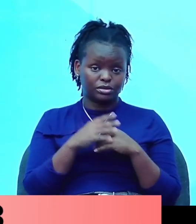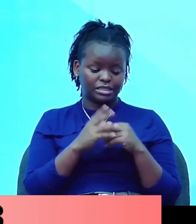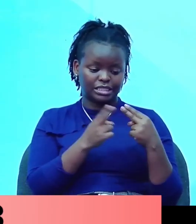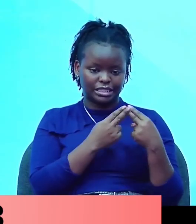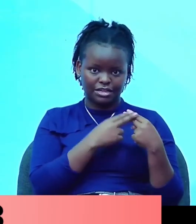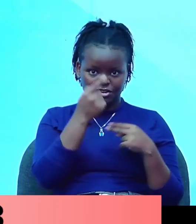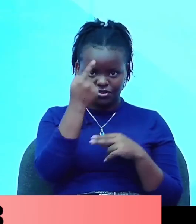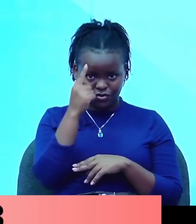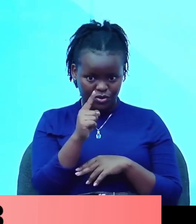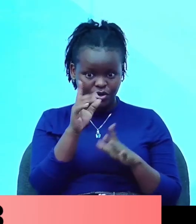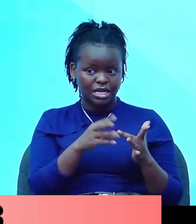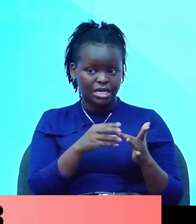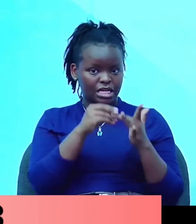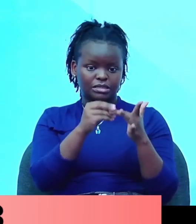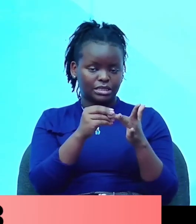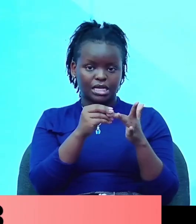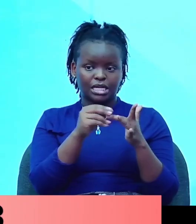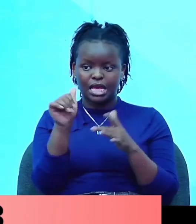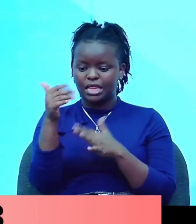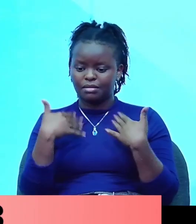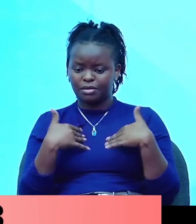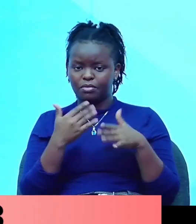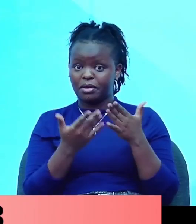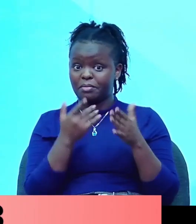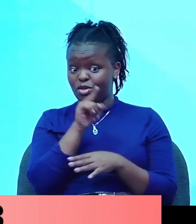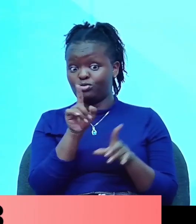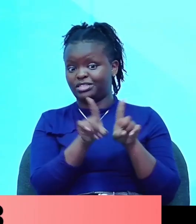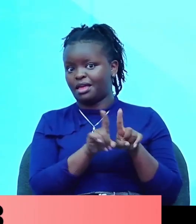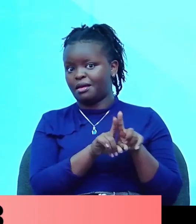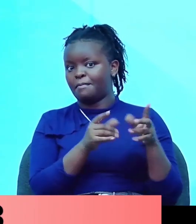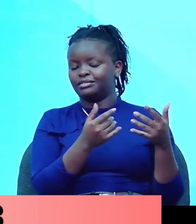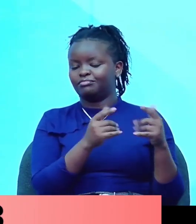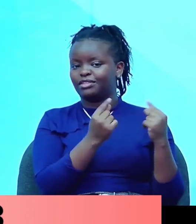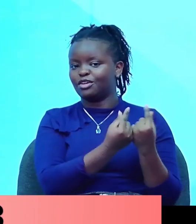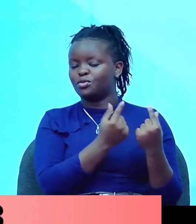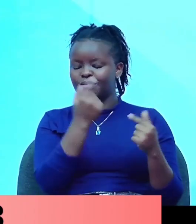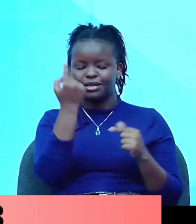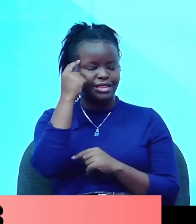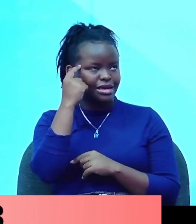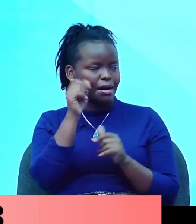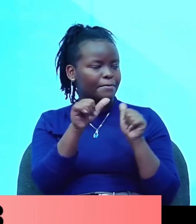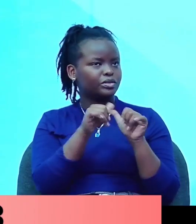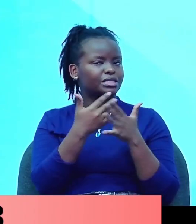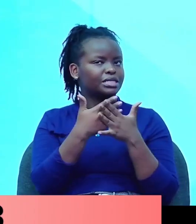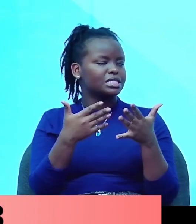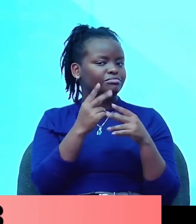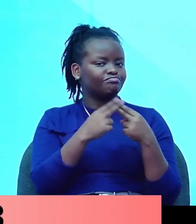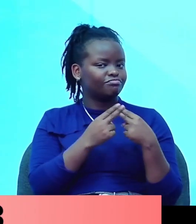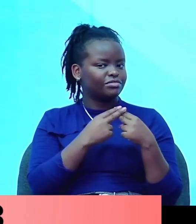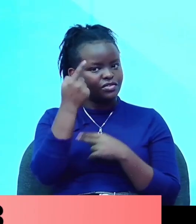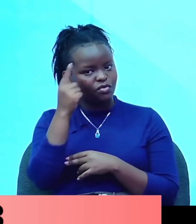especially younger guys, maybe even you're in that group. Yeah. When you think about the things you're saving for, people will say